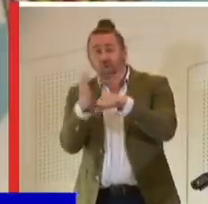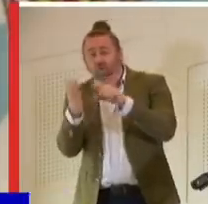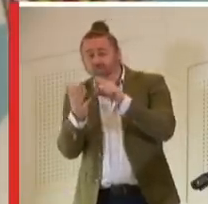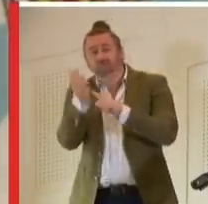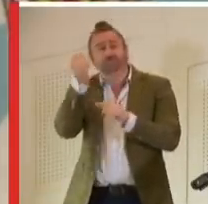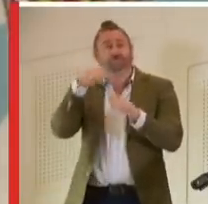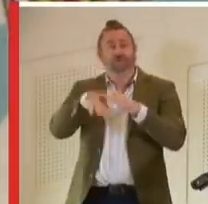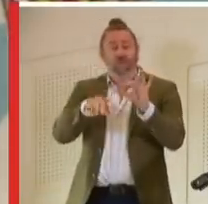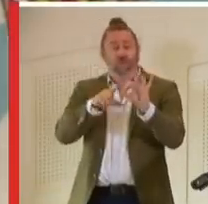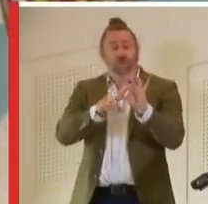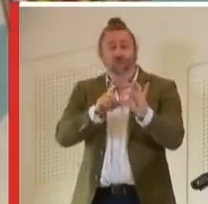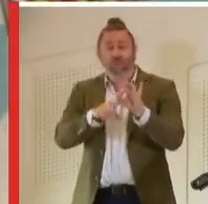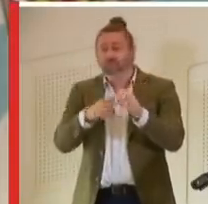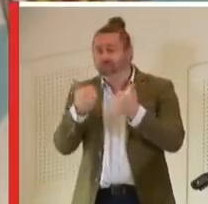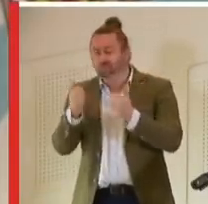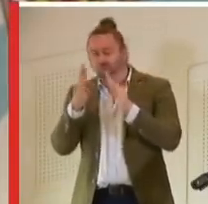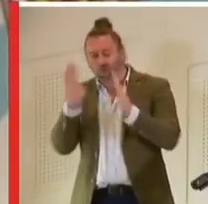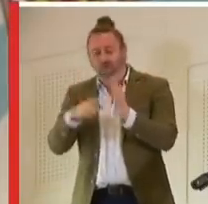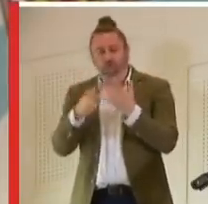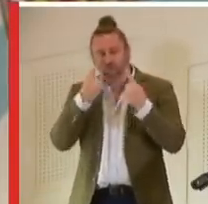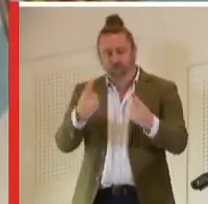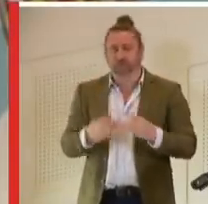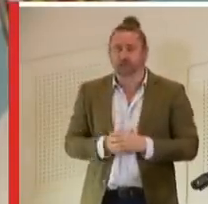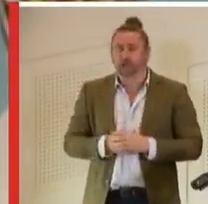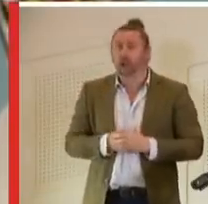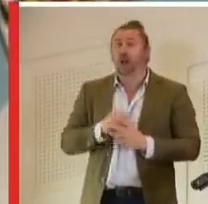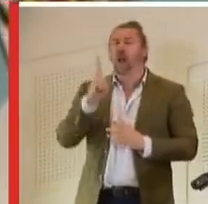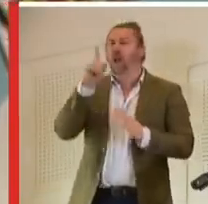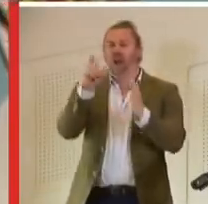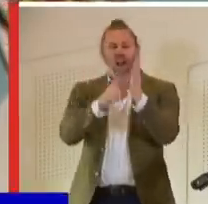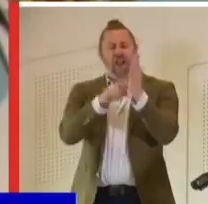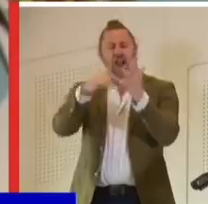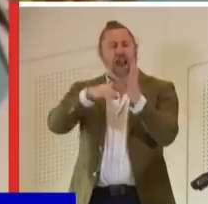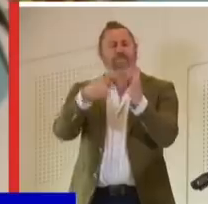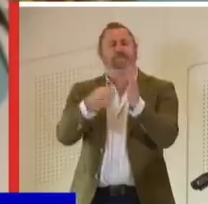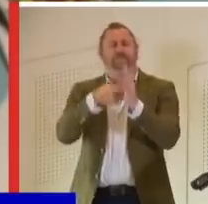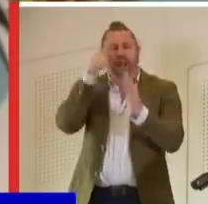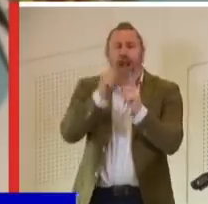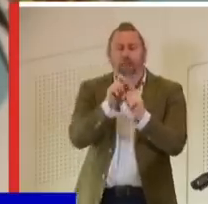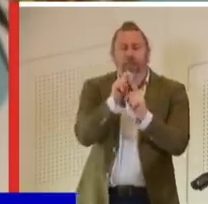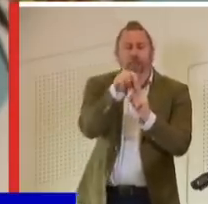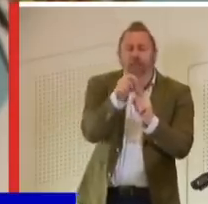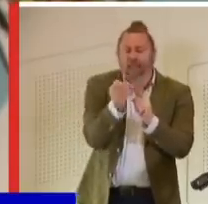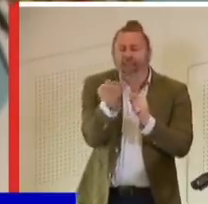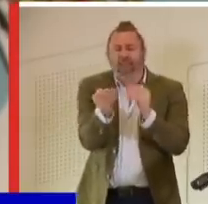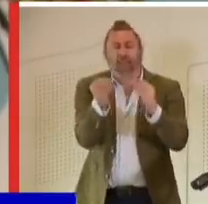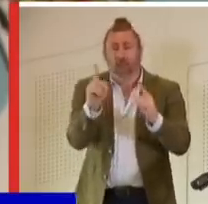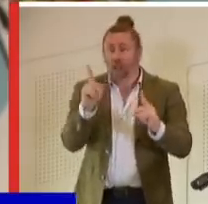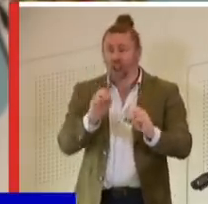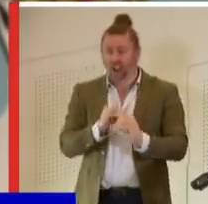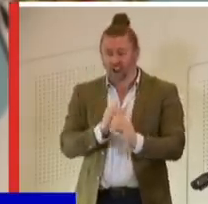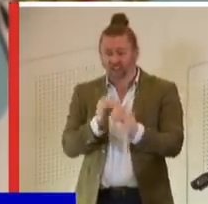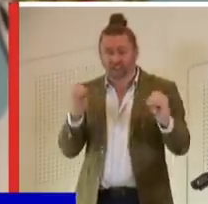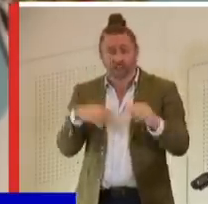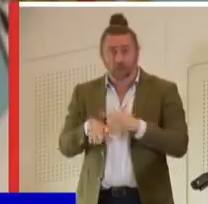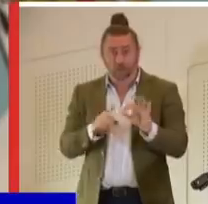Queensland overnight, which is fantastic, and we do not have any active clusters today in Queensland. So the most important